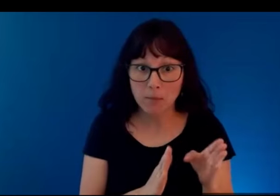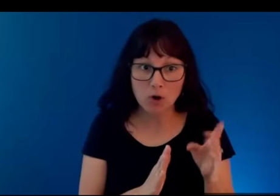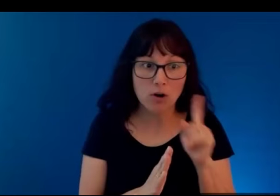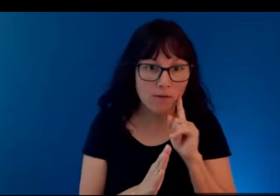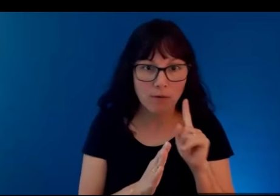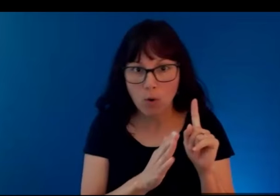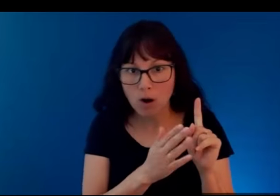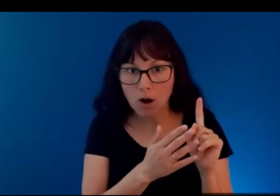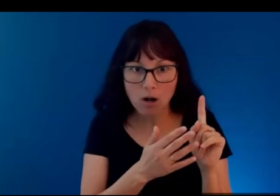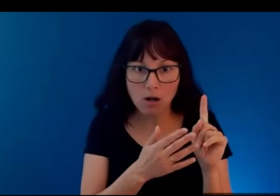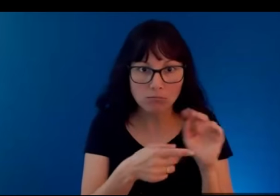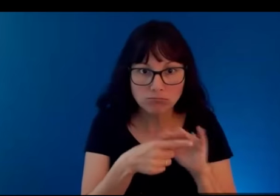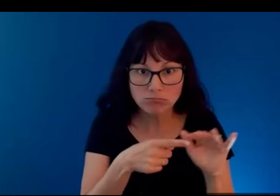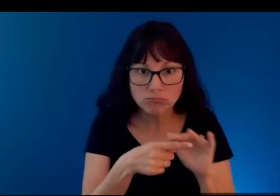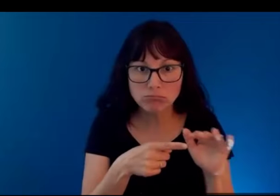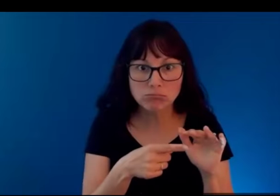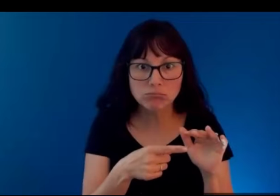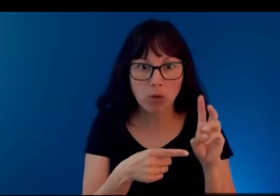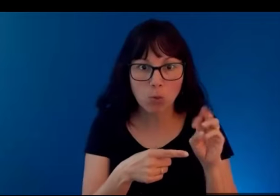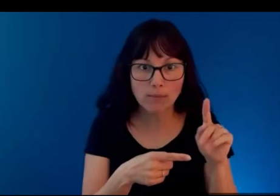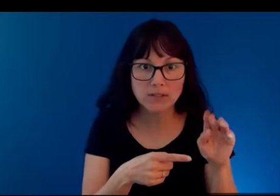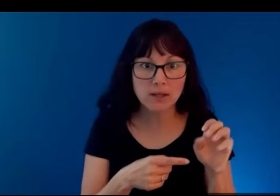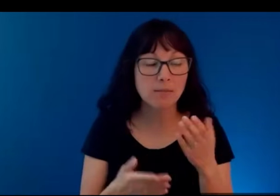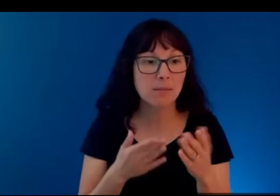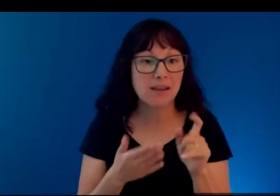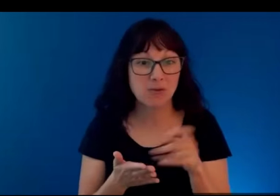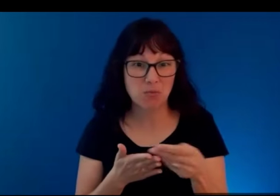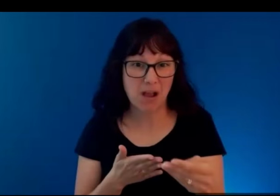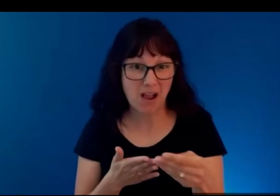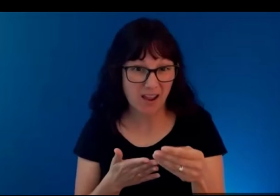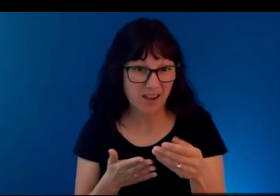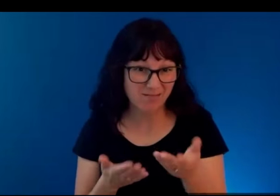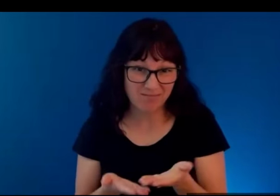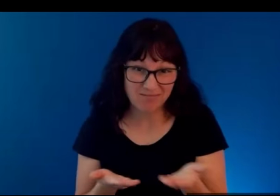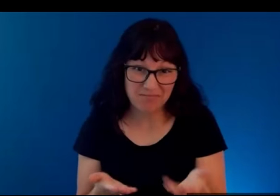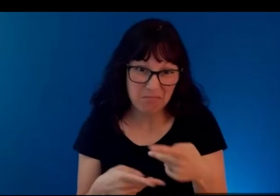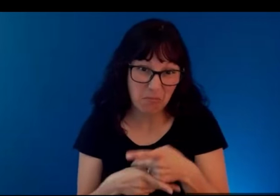that website. They may need to buy products to